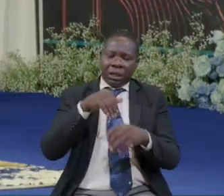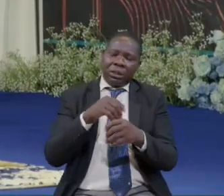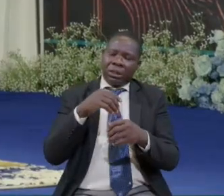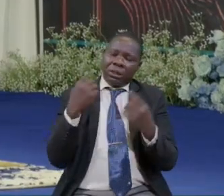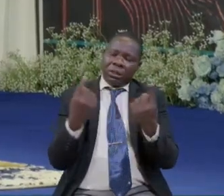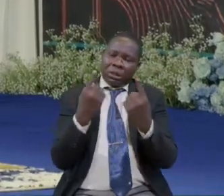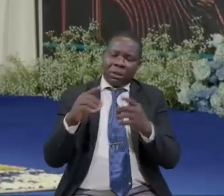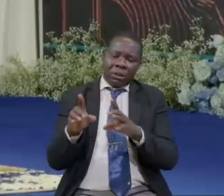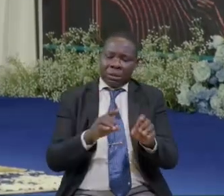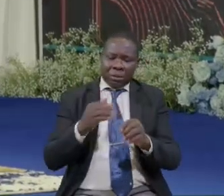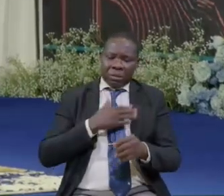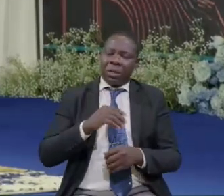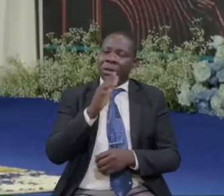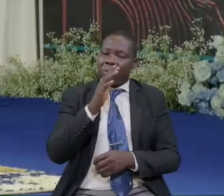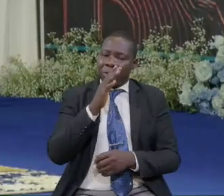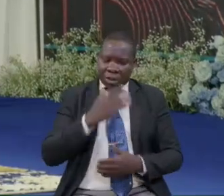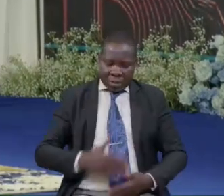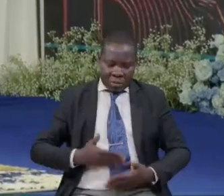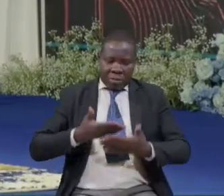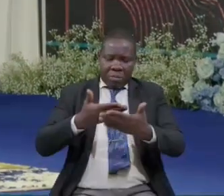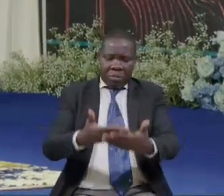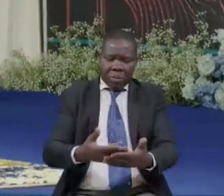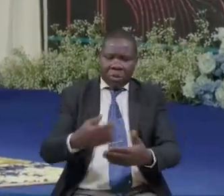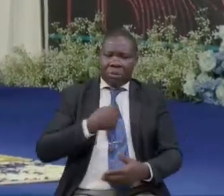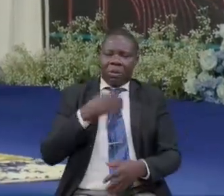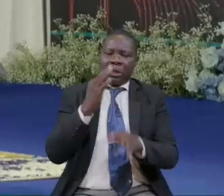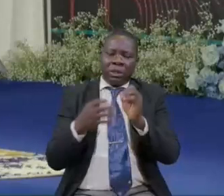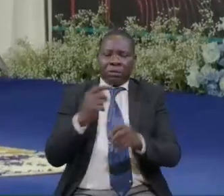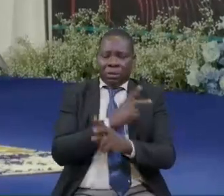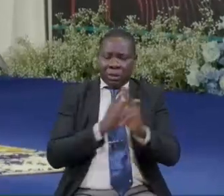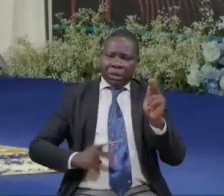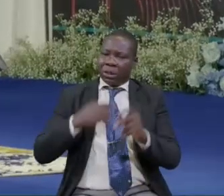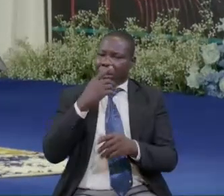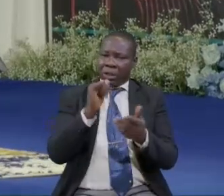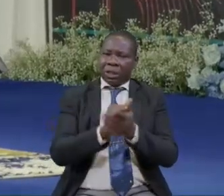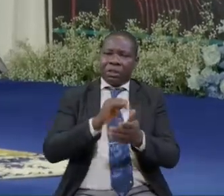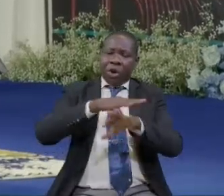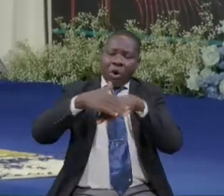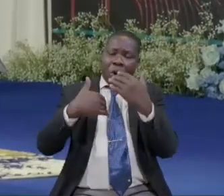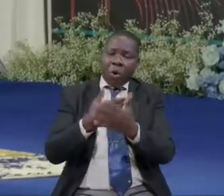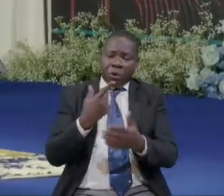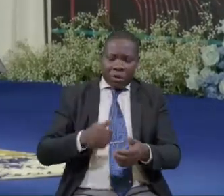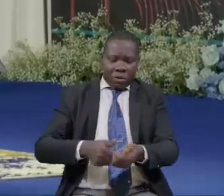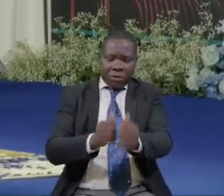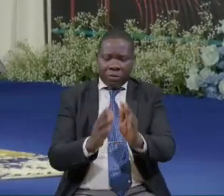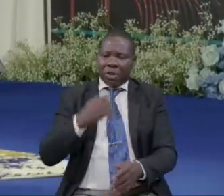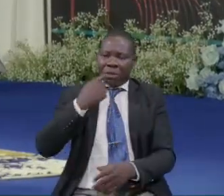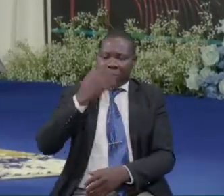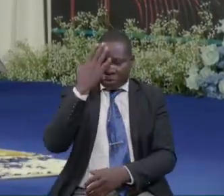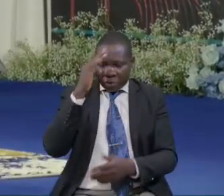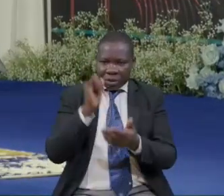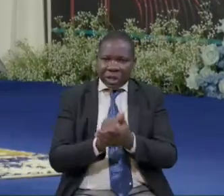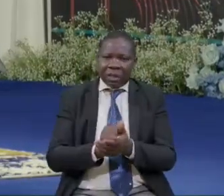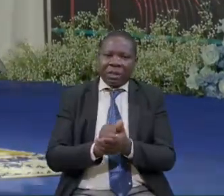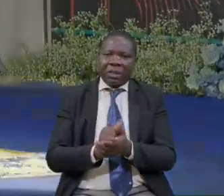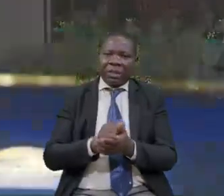me. If the king said that, all the subjects should know that in the same